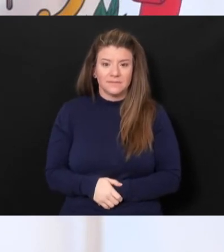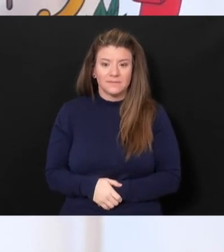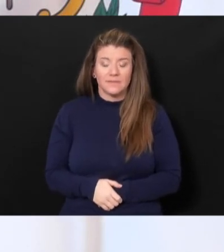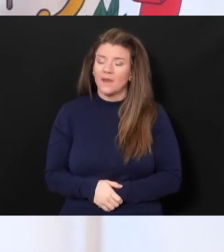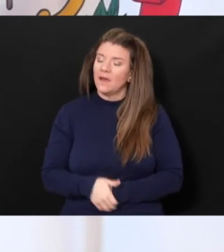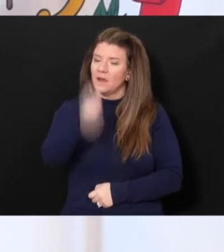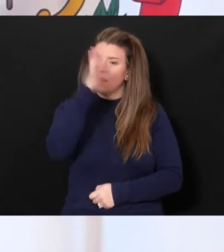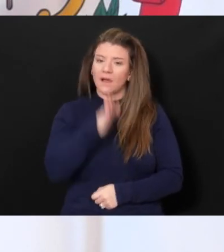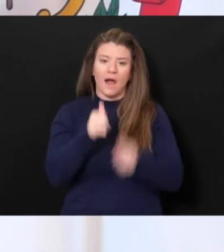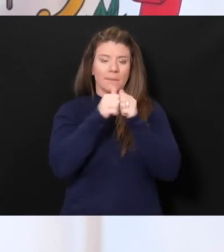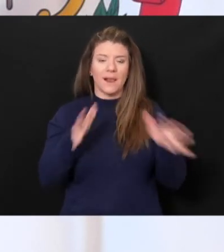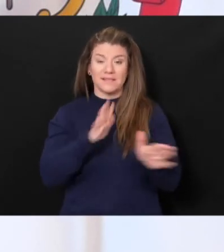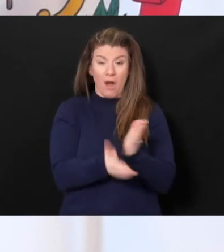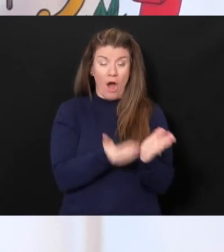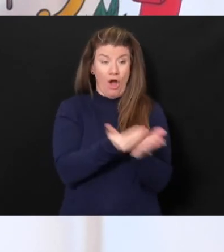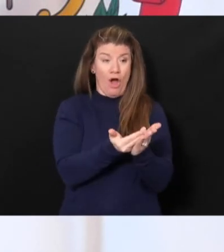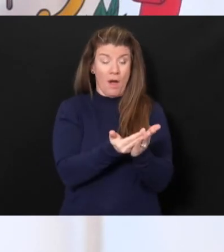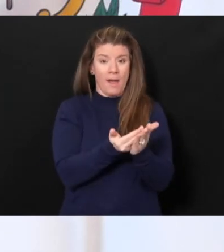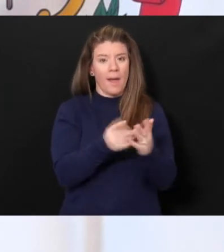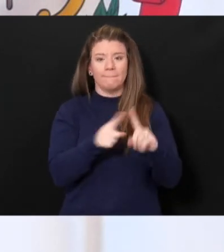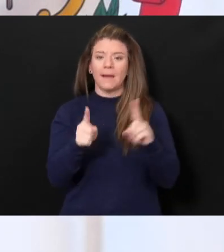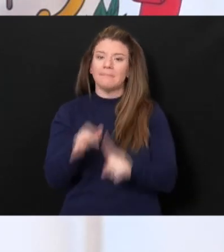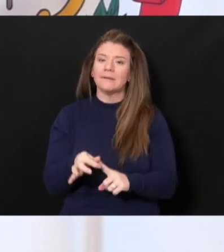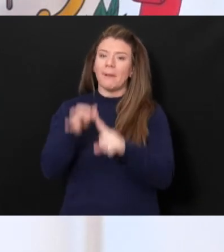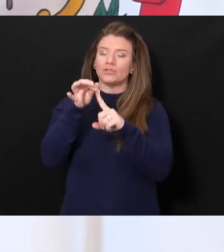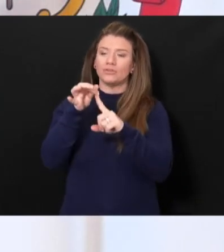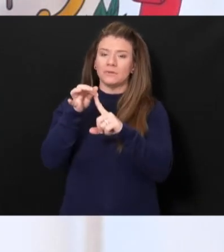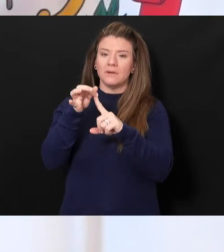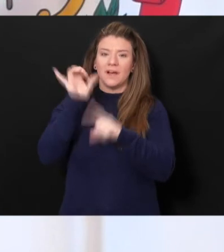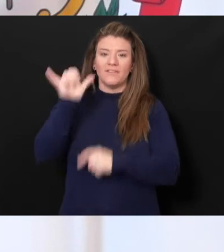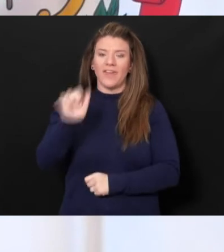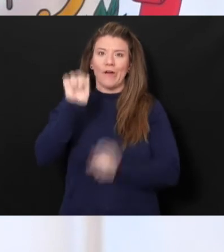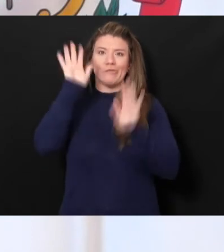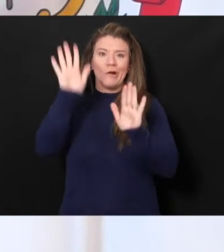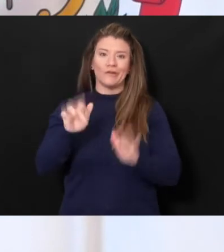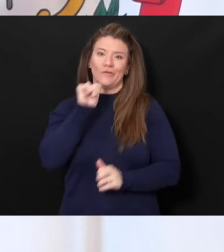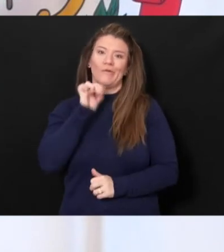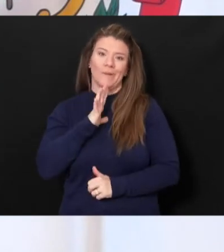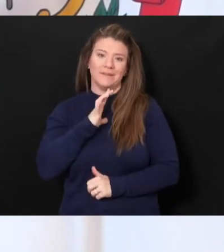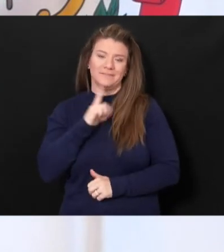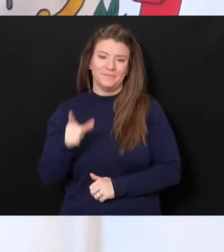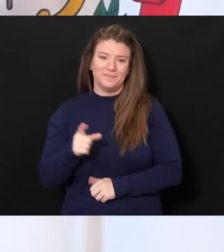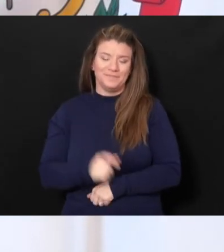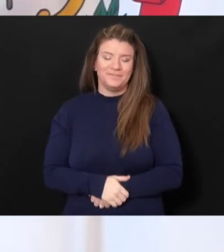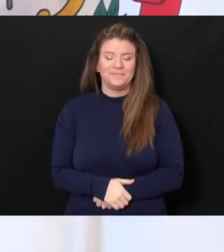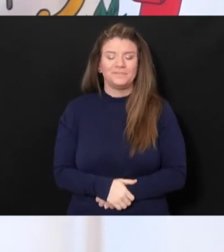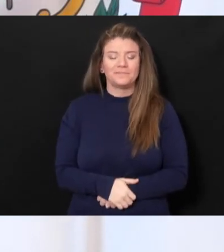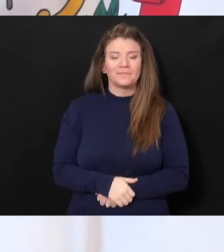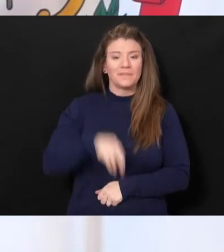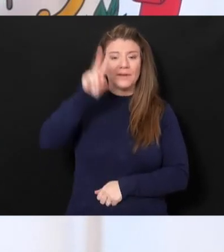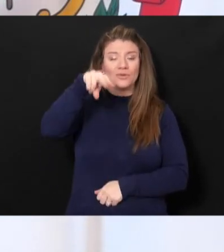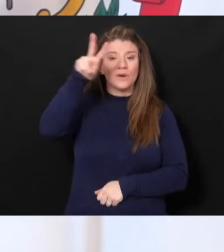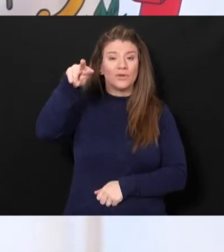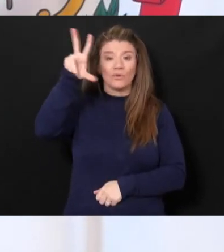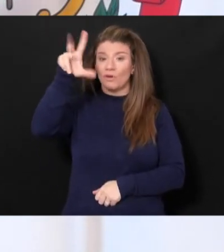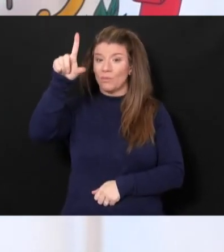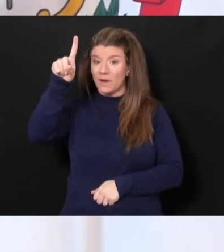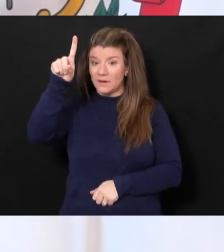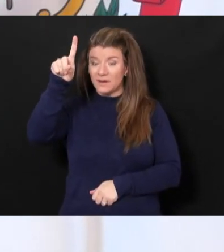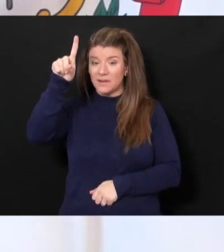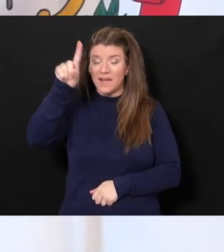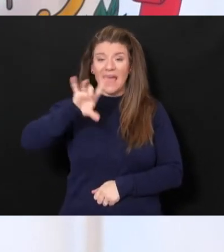God bless all of them, but a special God bless to this wonderful lady. Our 2,231st